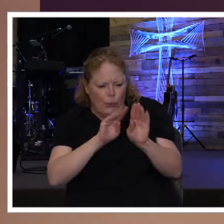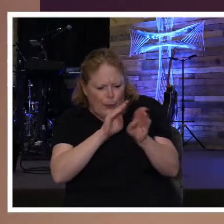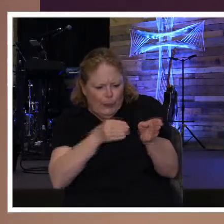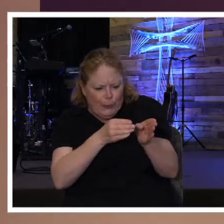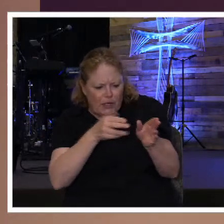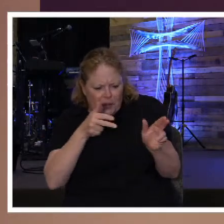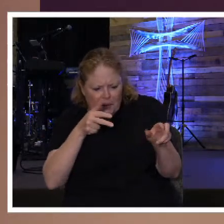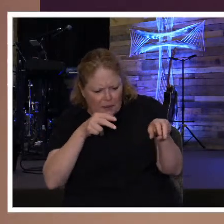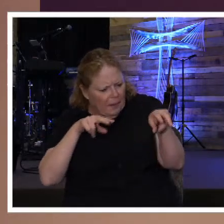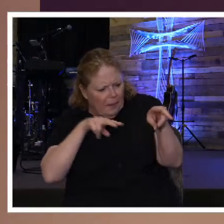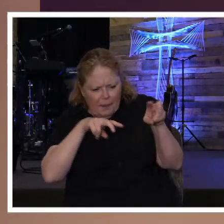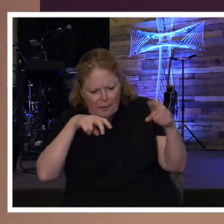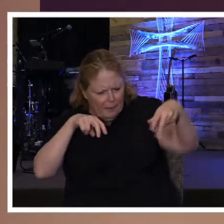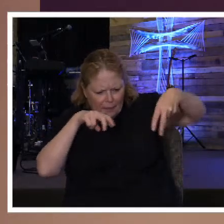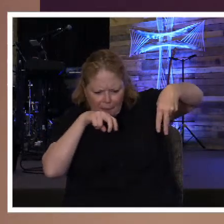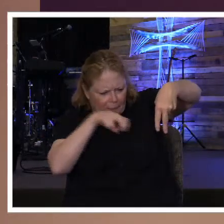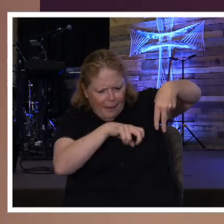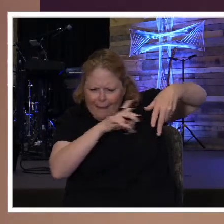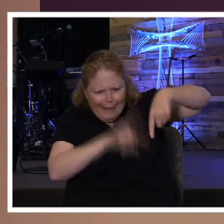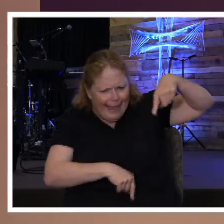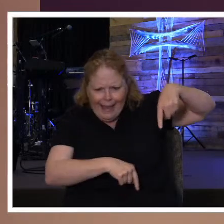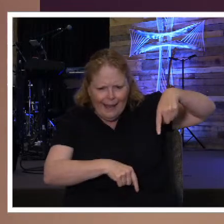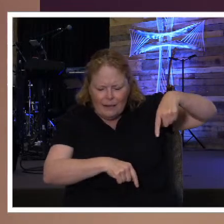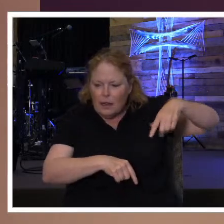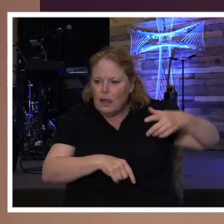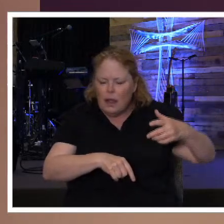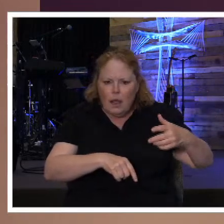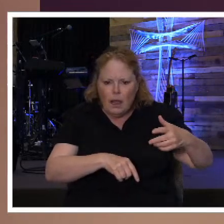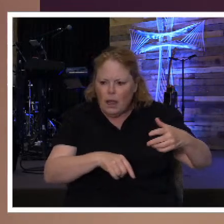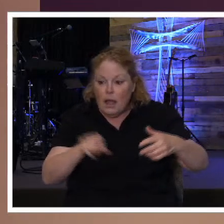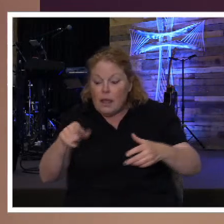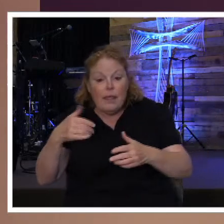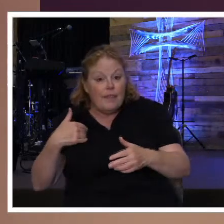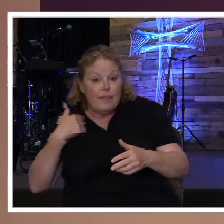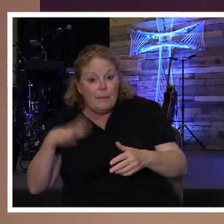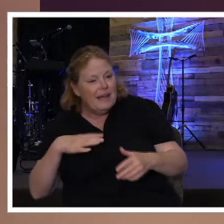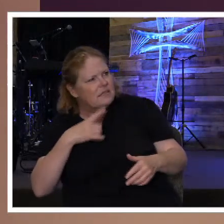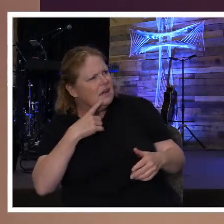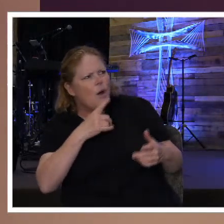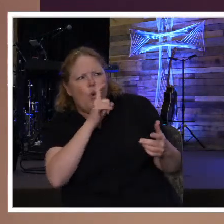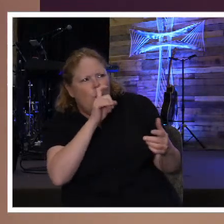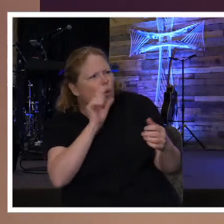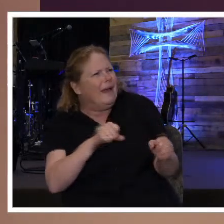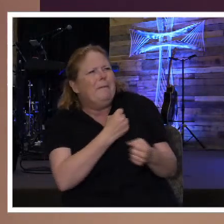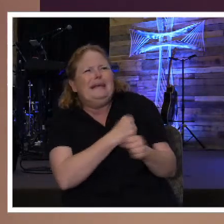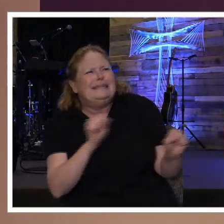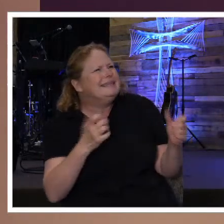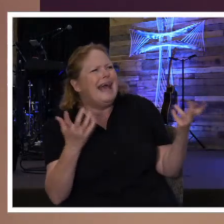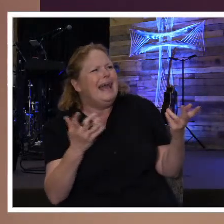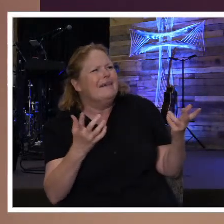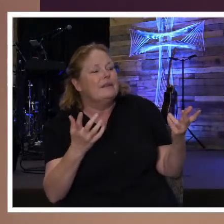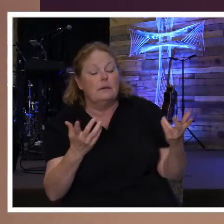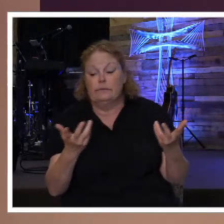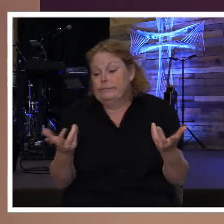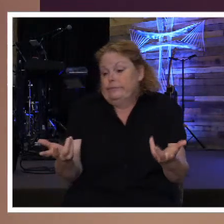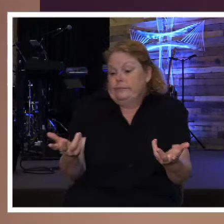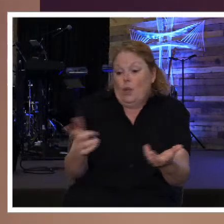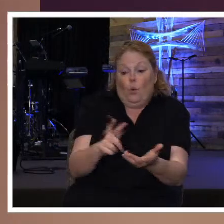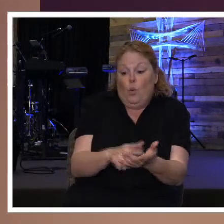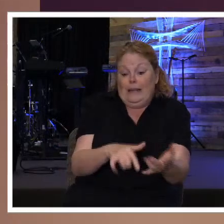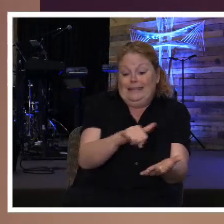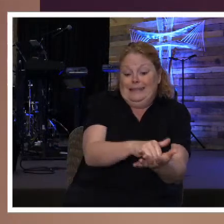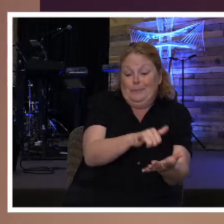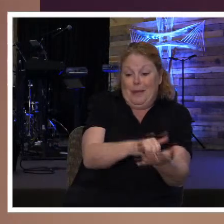'Who then can be saved?' And Jesus replied, 'What is impossible with man is possible with